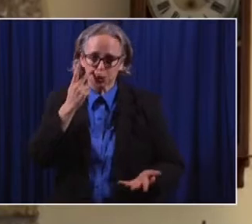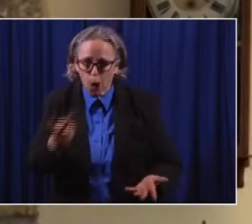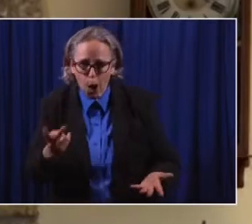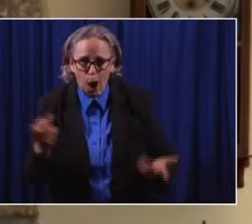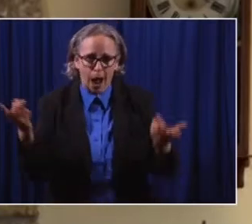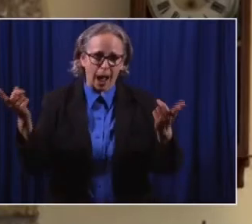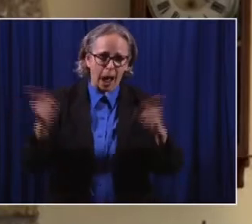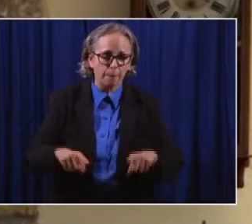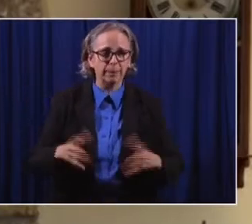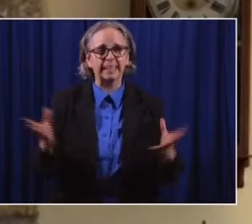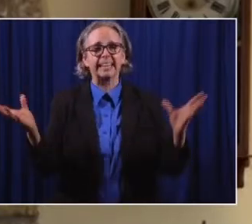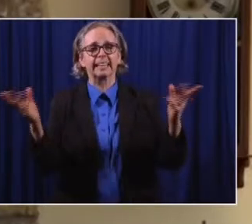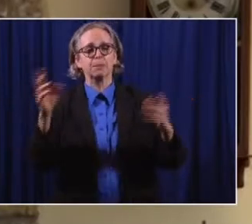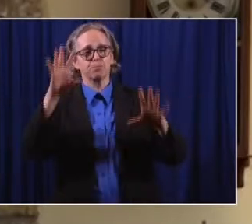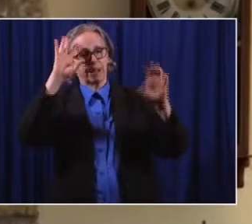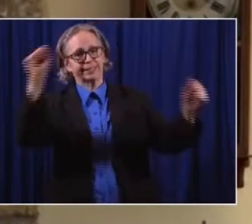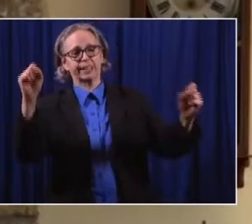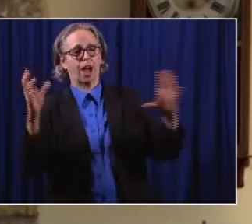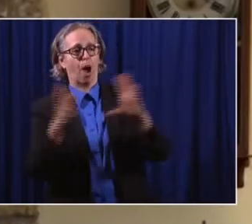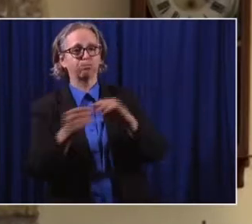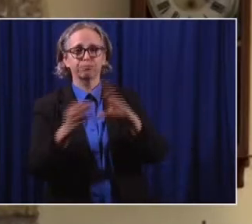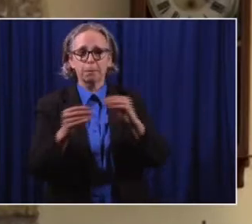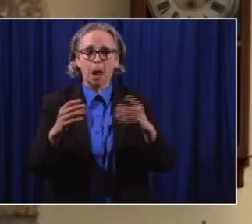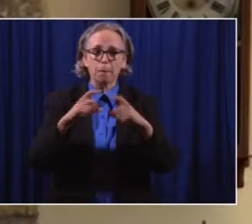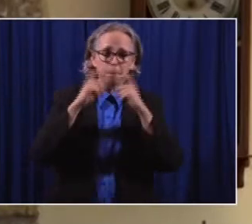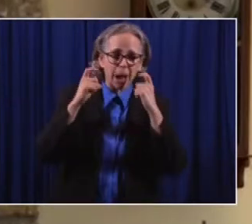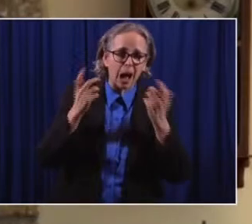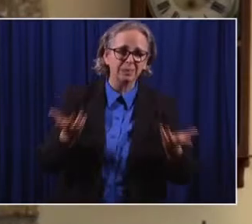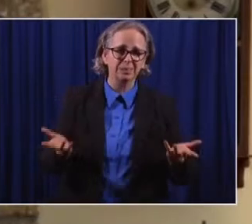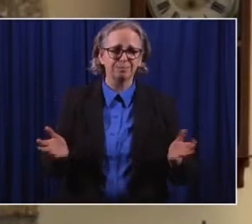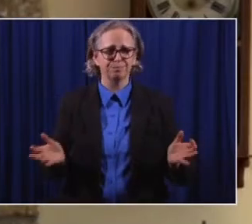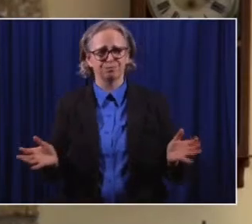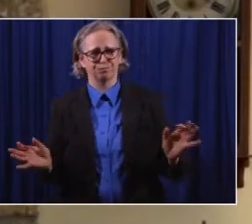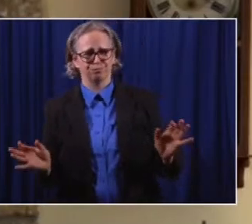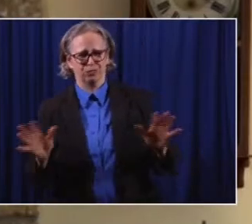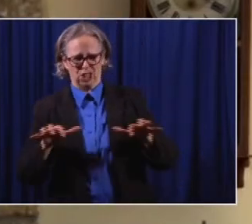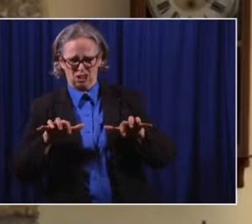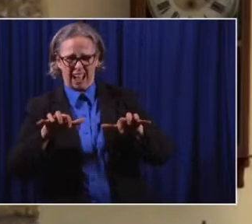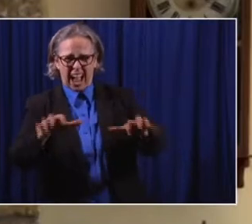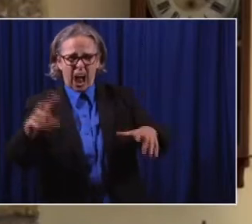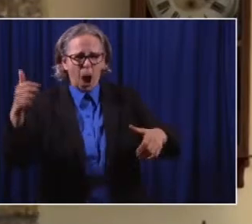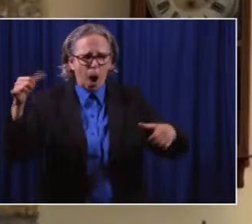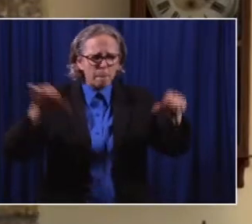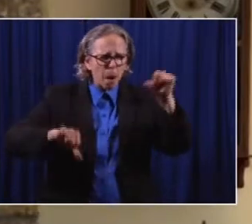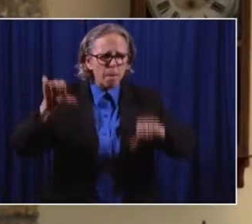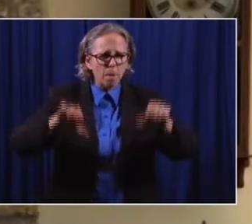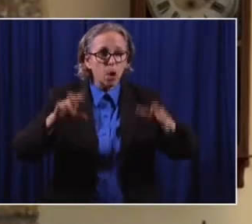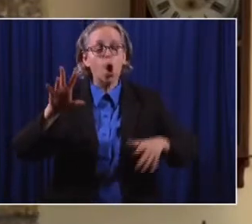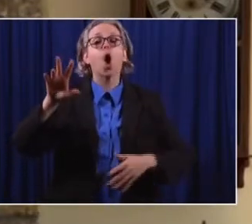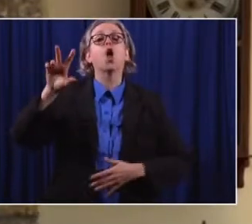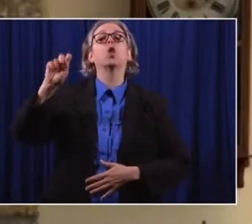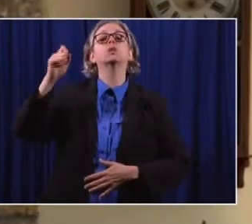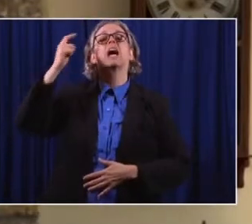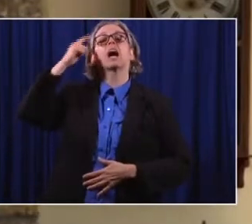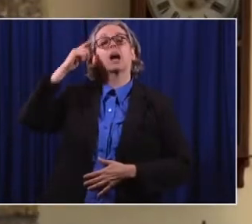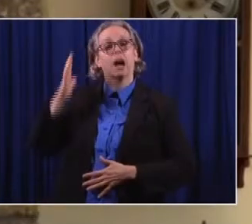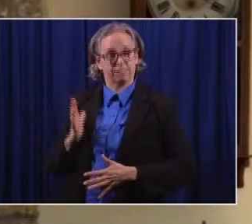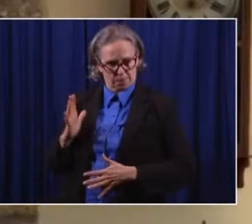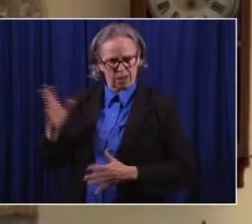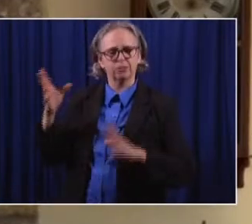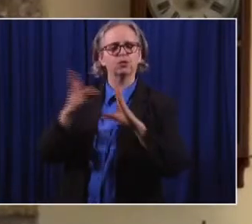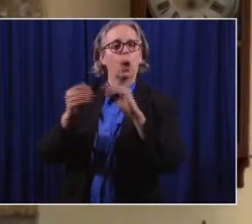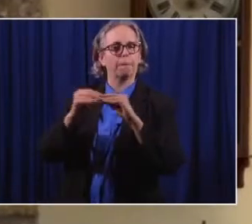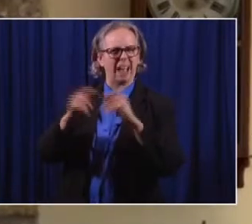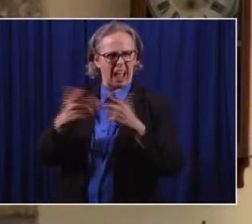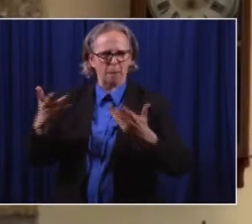about wearing masks, and that didn't go too well, some boos, and then the comments about me, and then the president